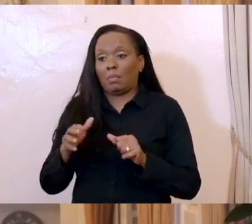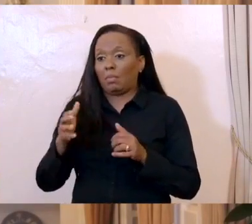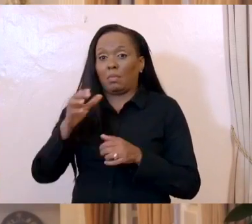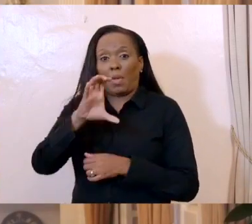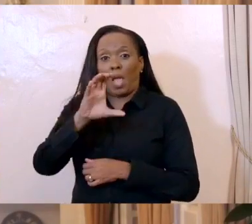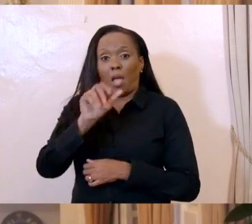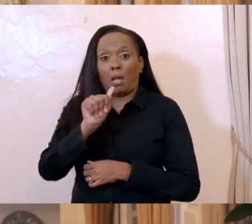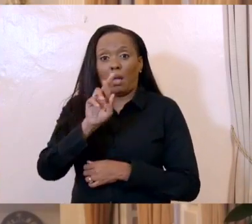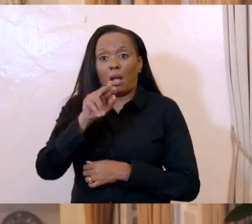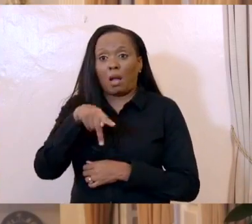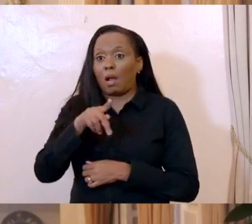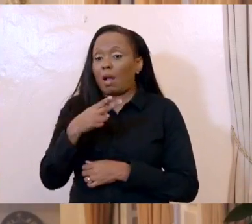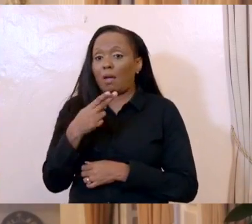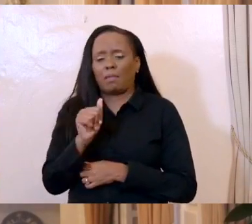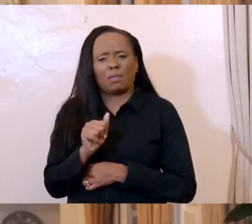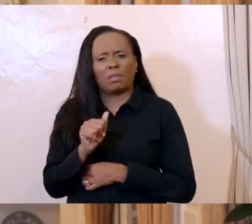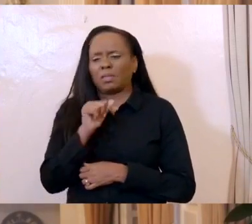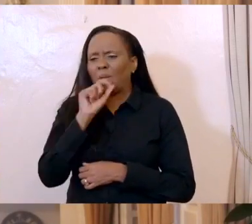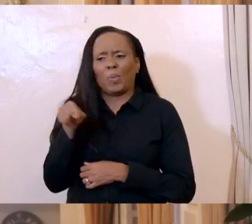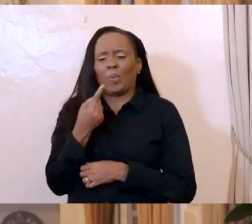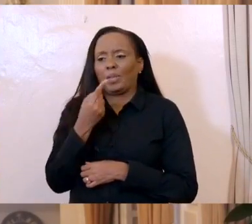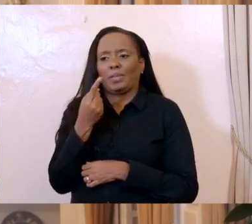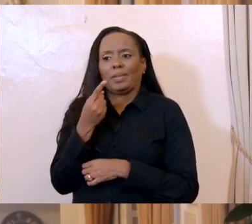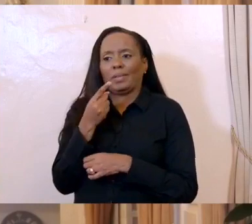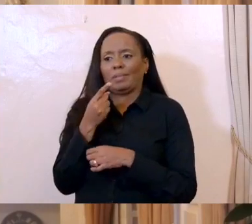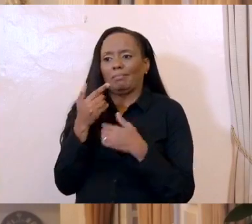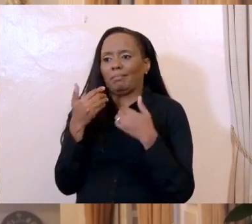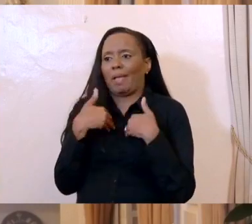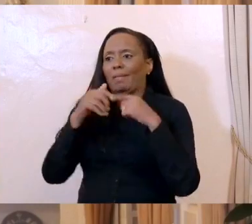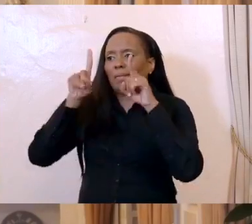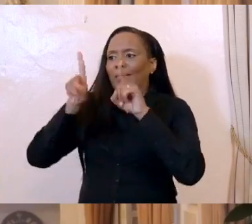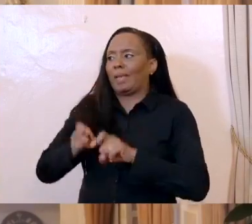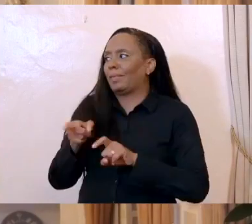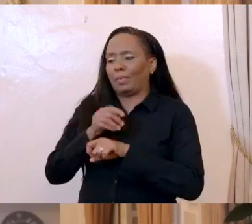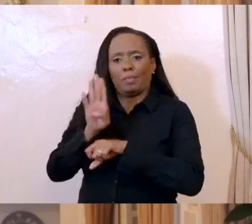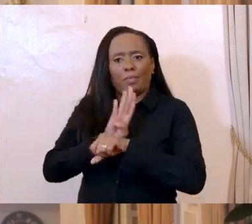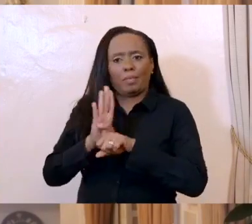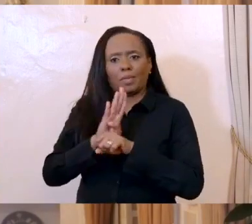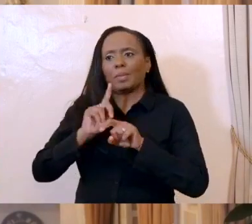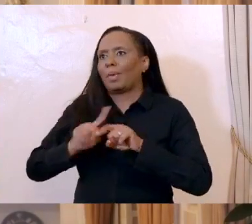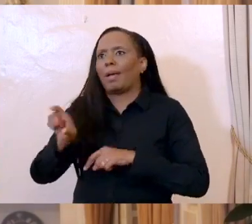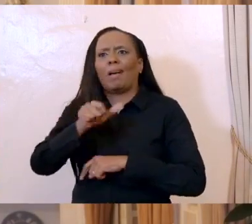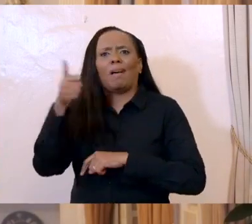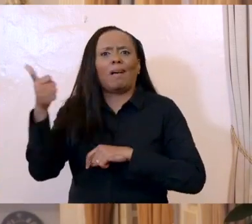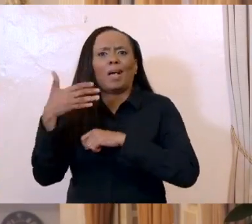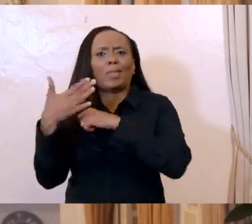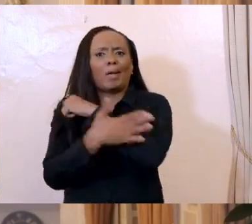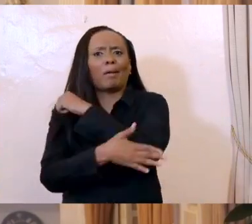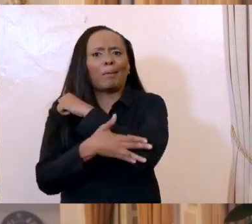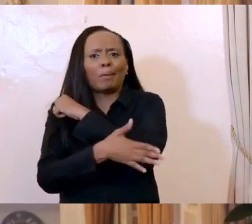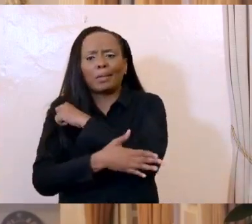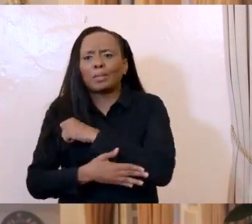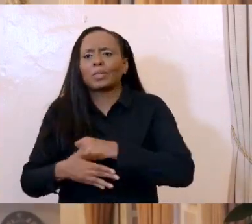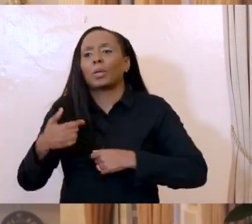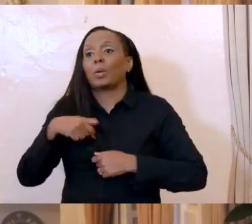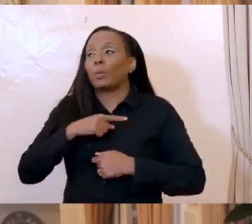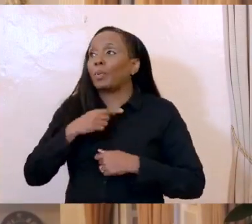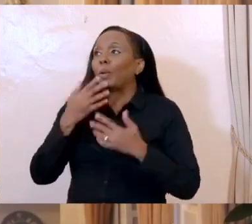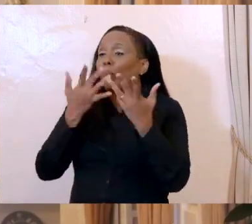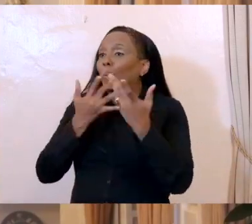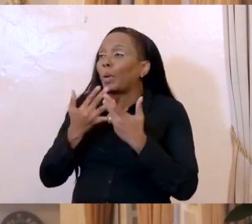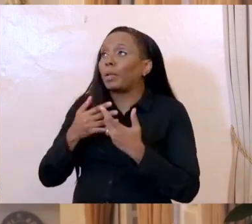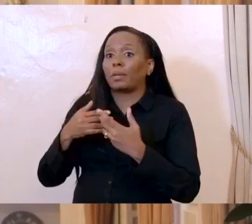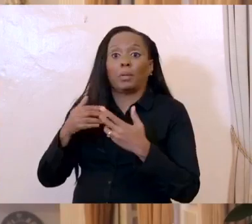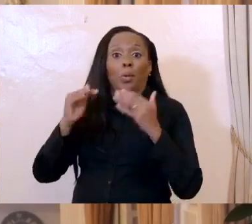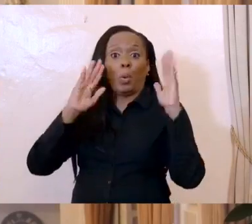is not only dealing with Barbados, but the region, but we are trying desperately to get back those results as quickly